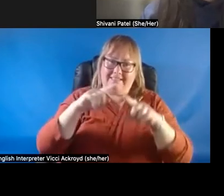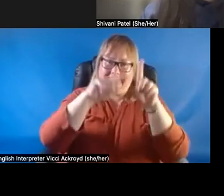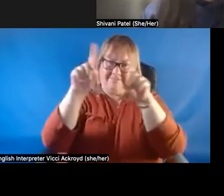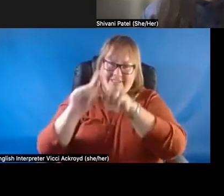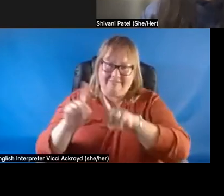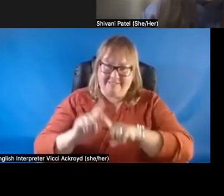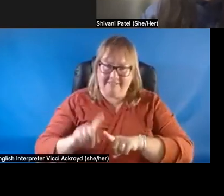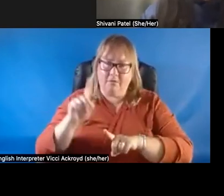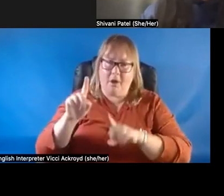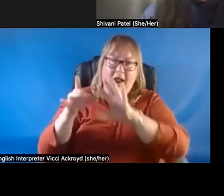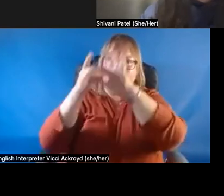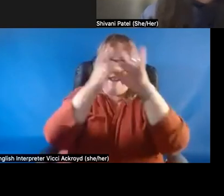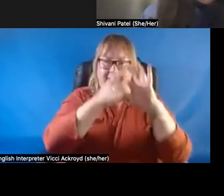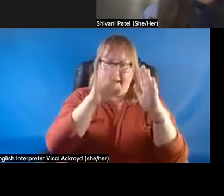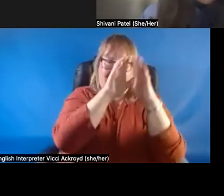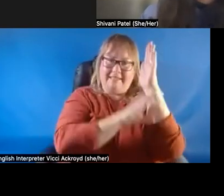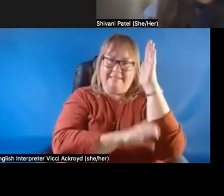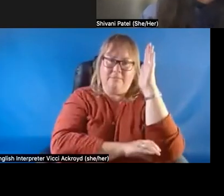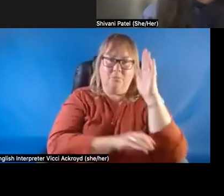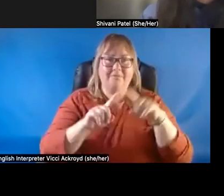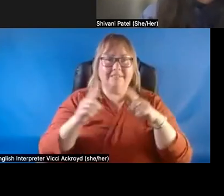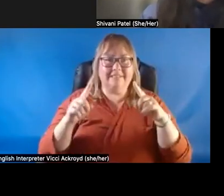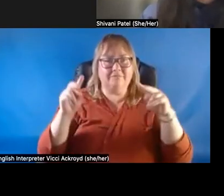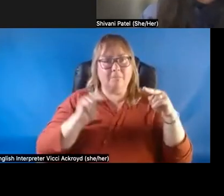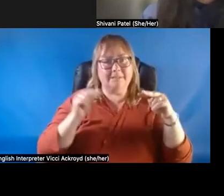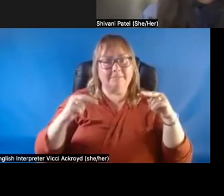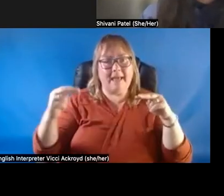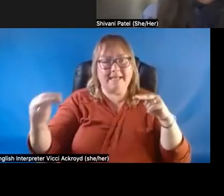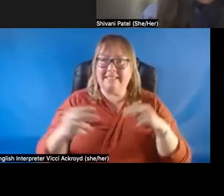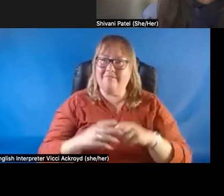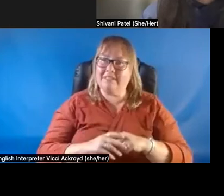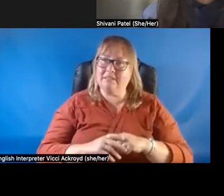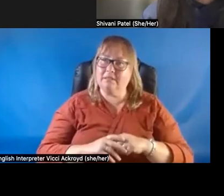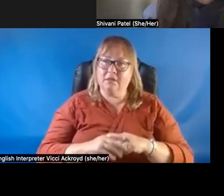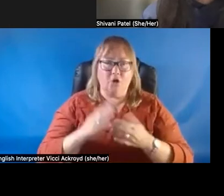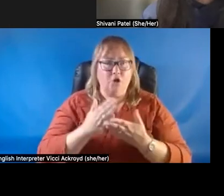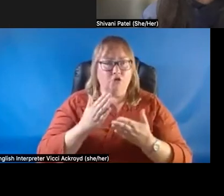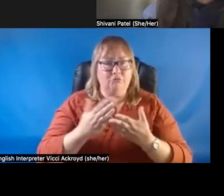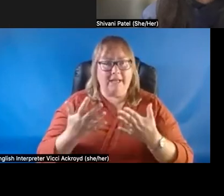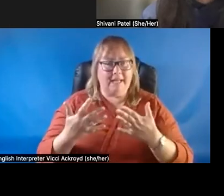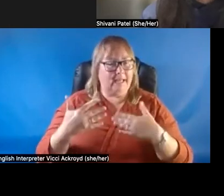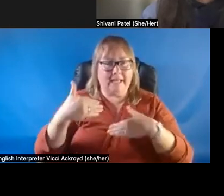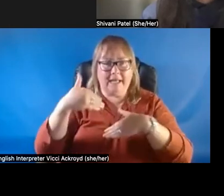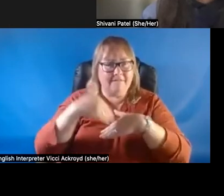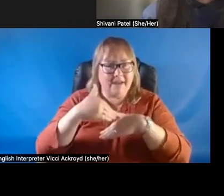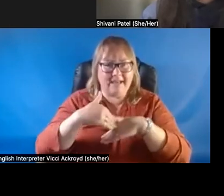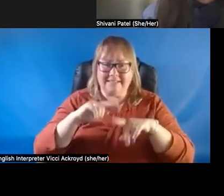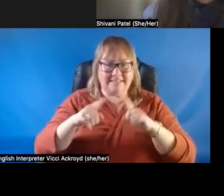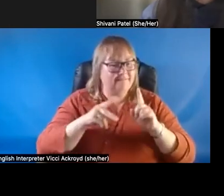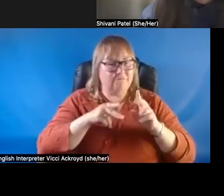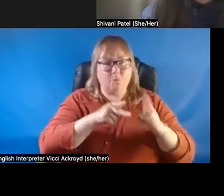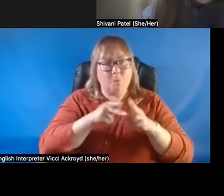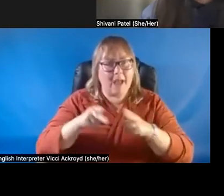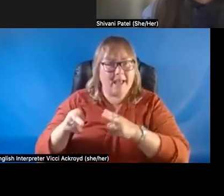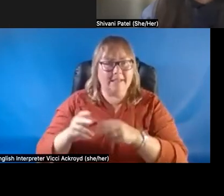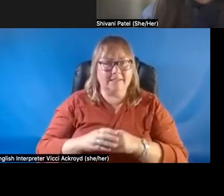Yeah, because we all have different perspectives with that, and it's like impacted us in so many different ways. It's really sad